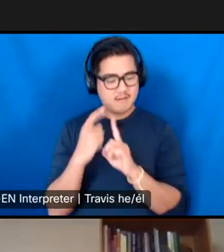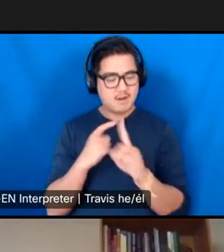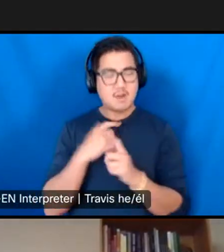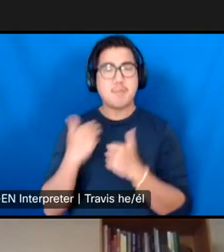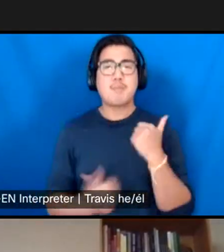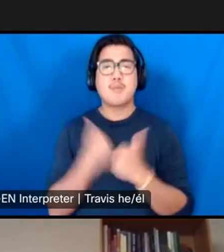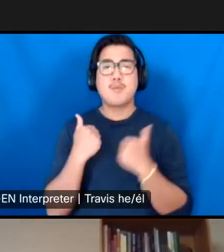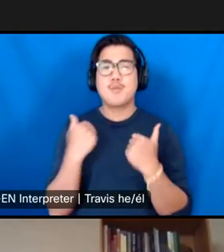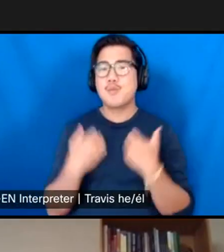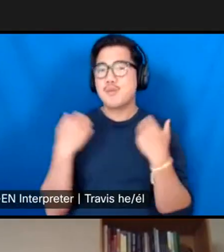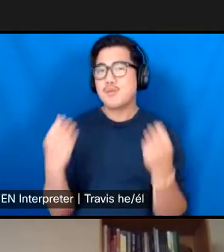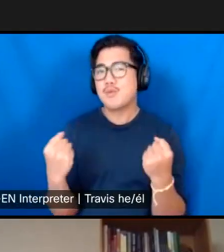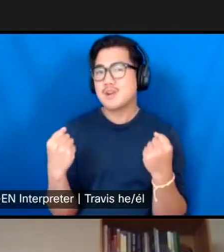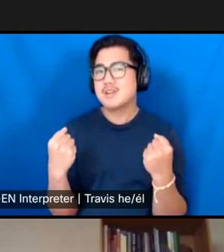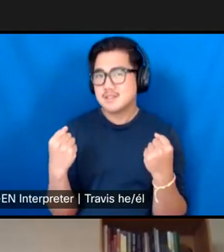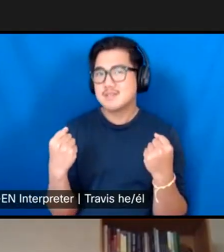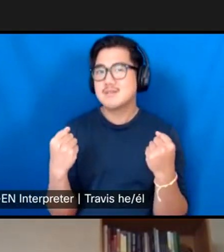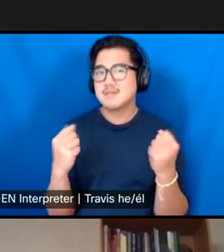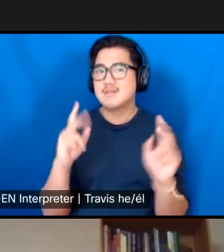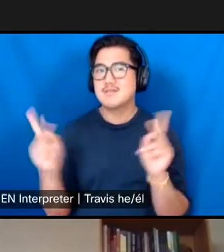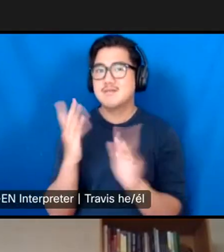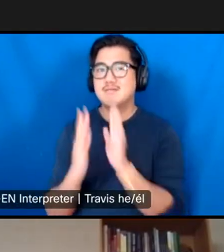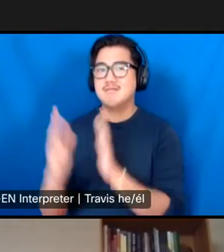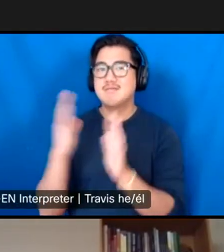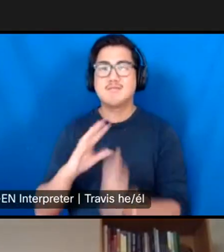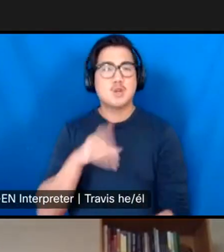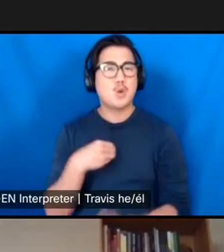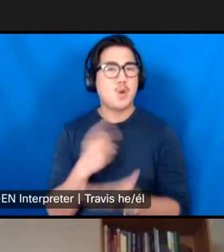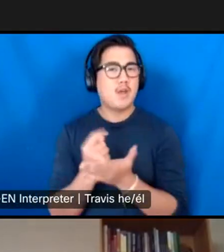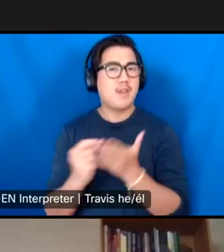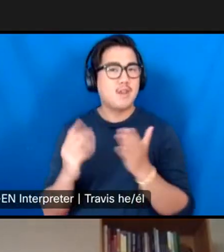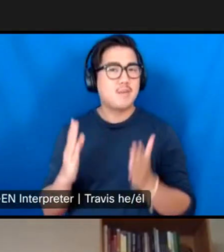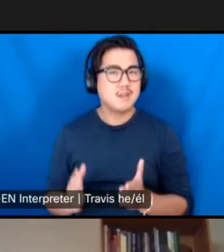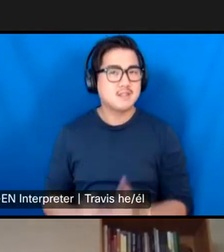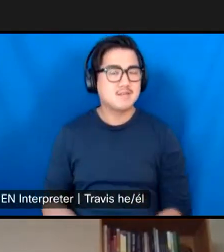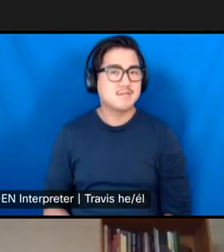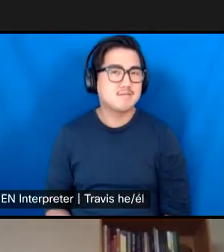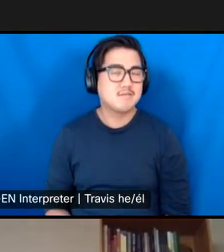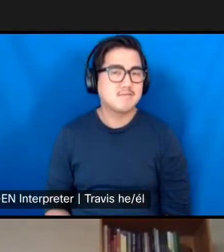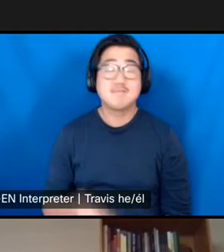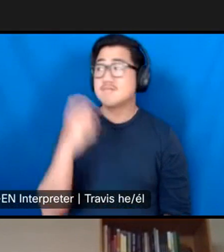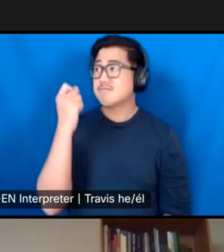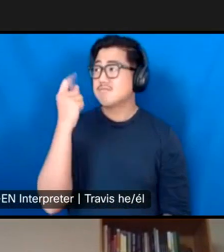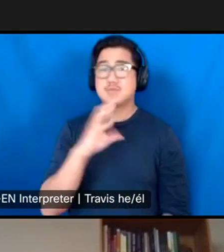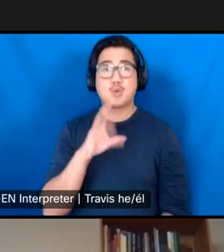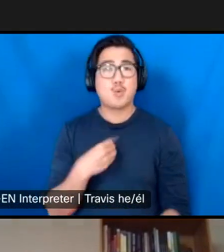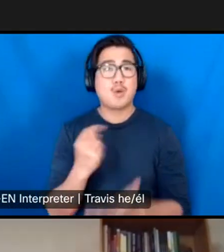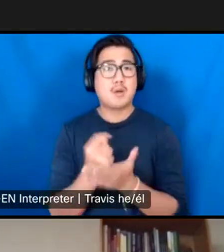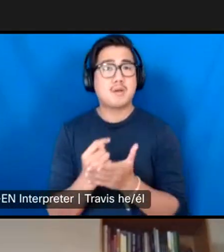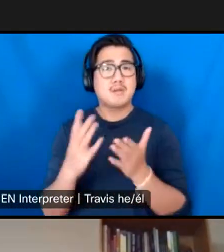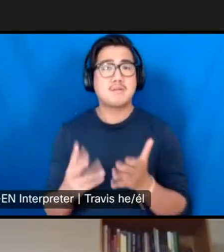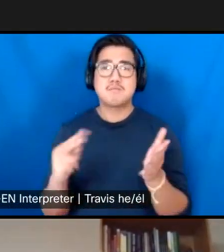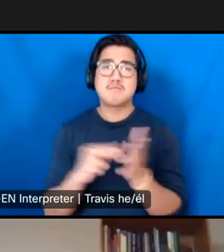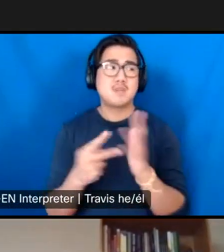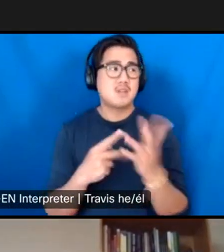of our early forebears, soul therapists, who did not simply cope with the immensity